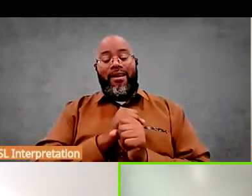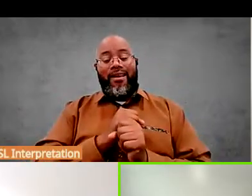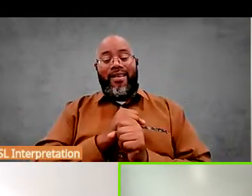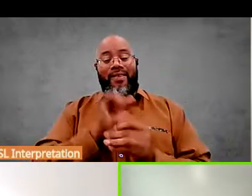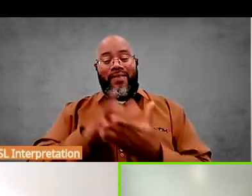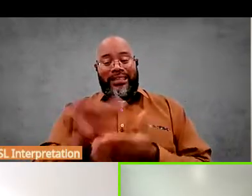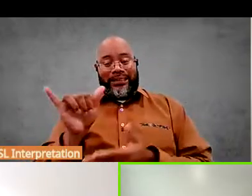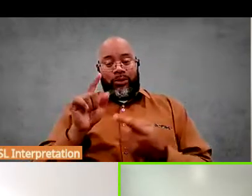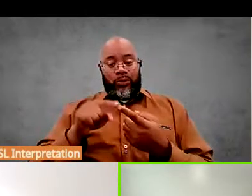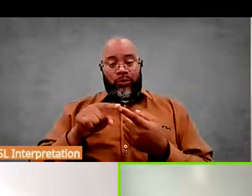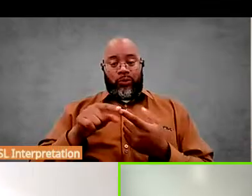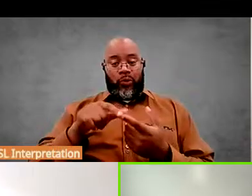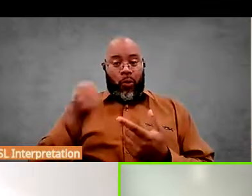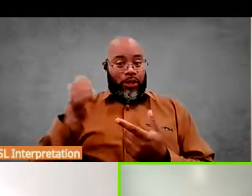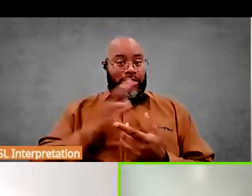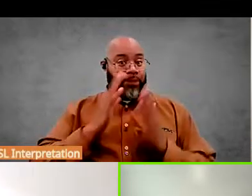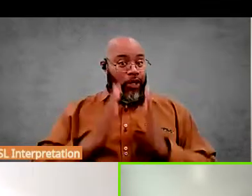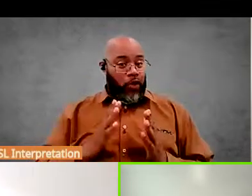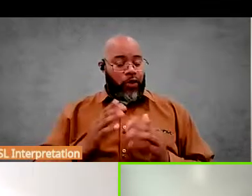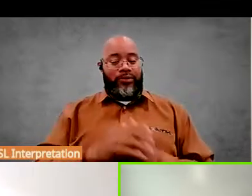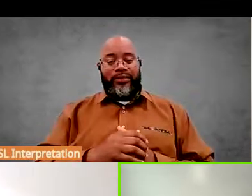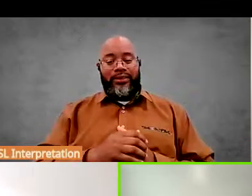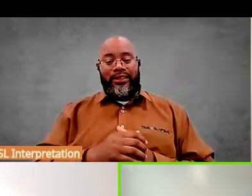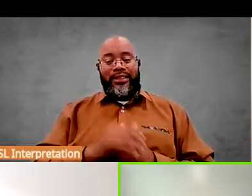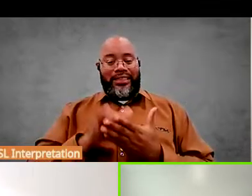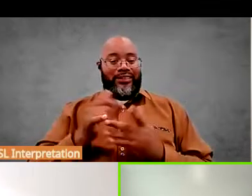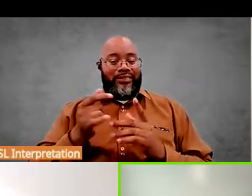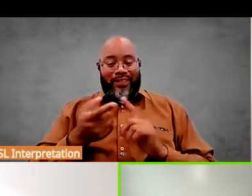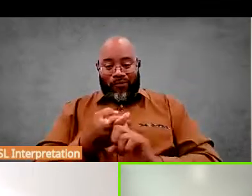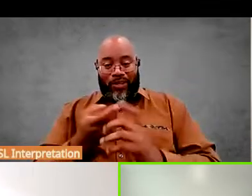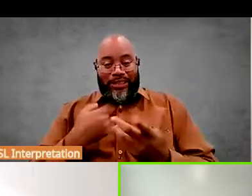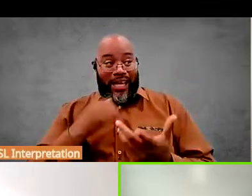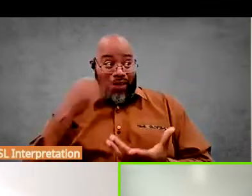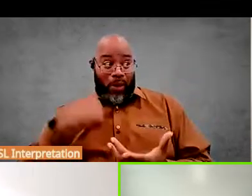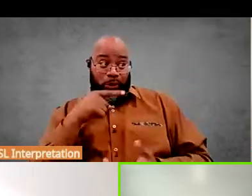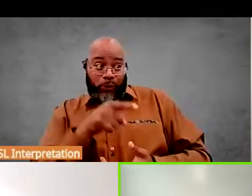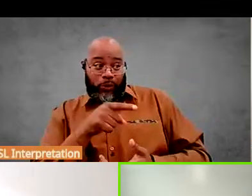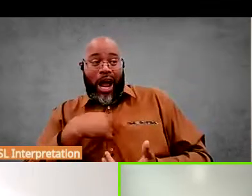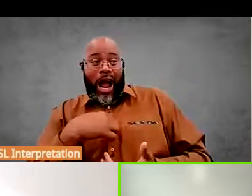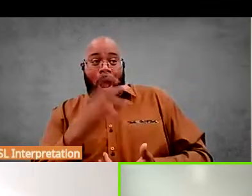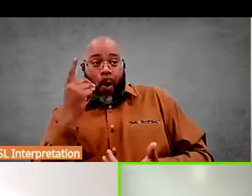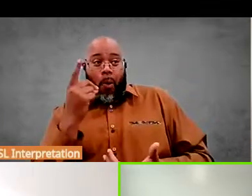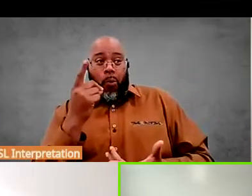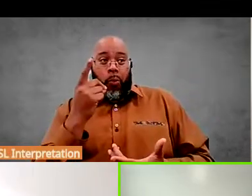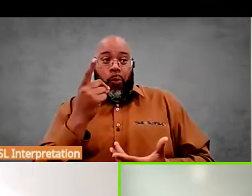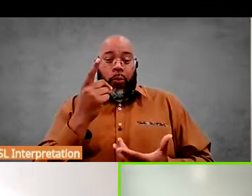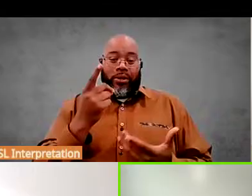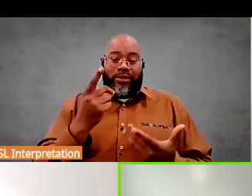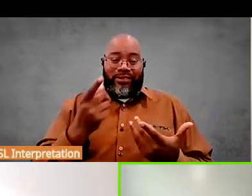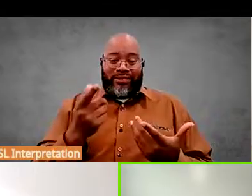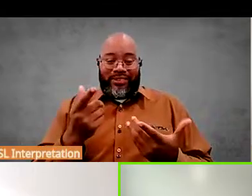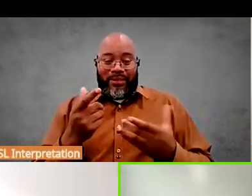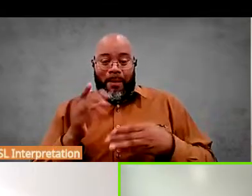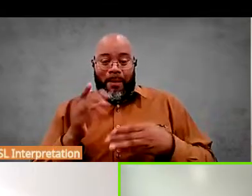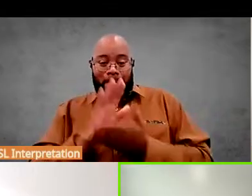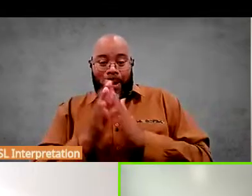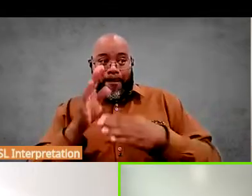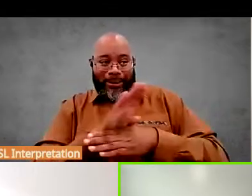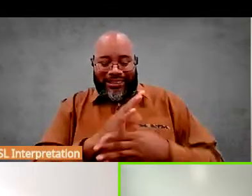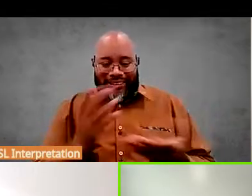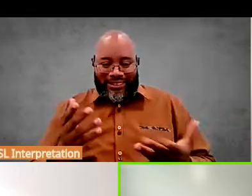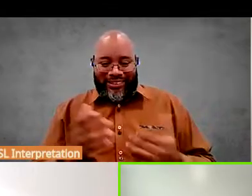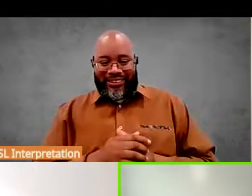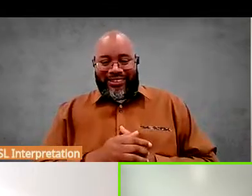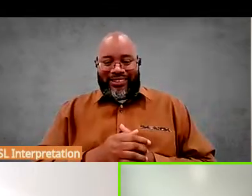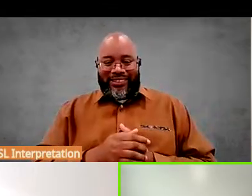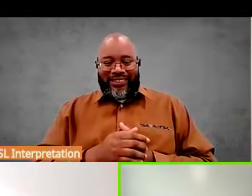to like the last speaker, literally was a friend who was like, if I were you, I would have been an entrepreneur. And then she like dared